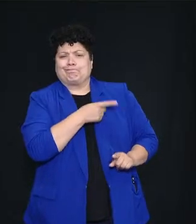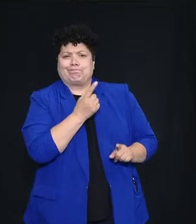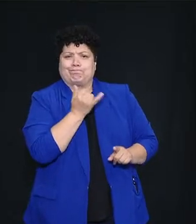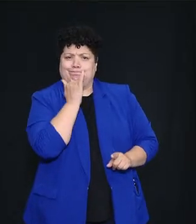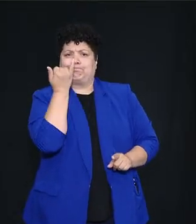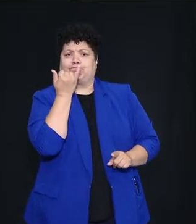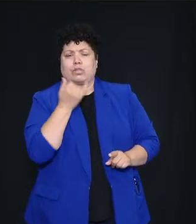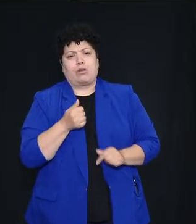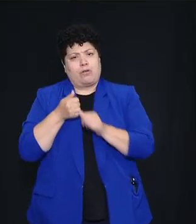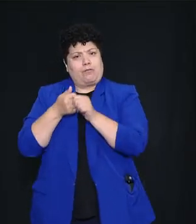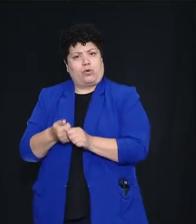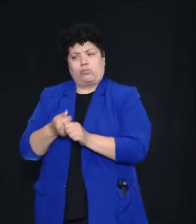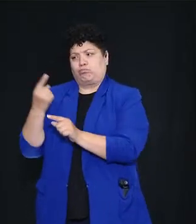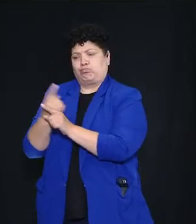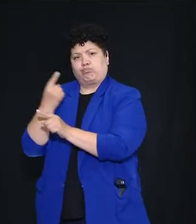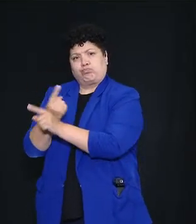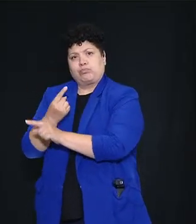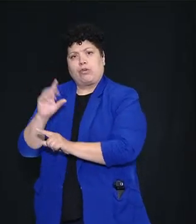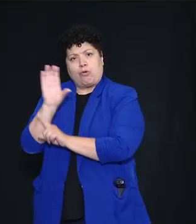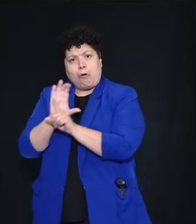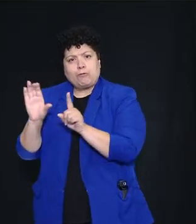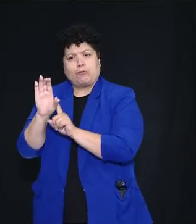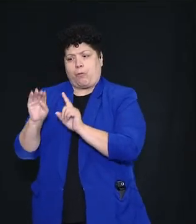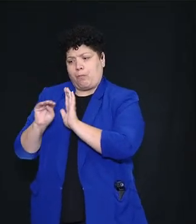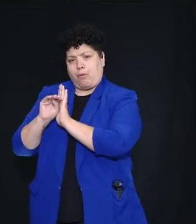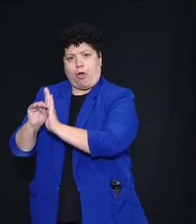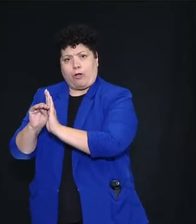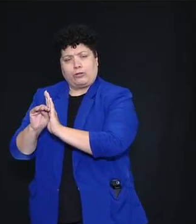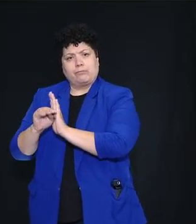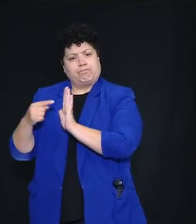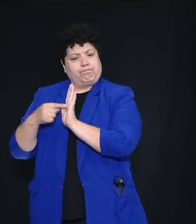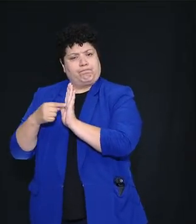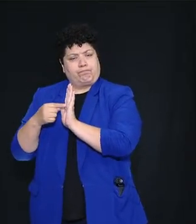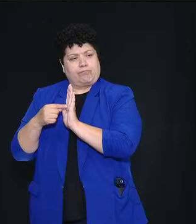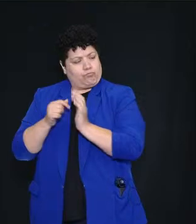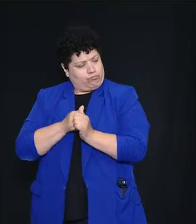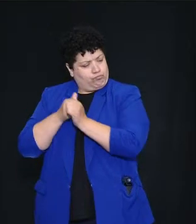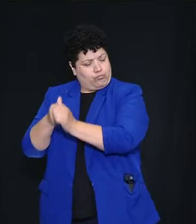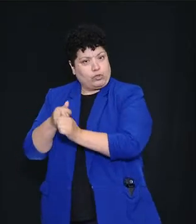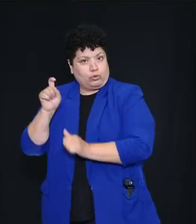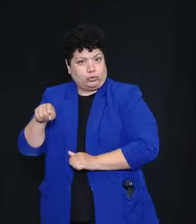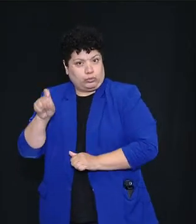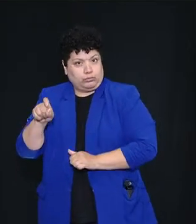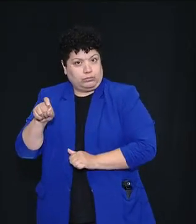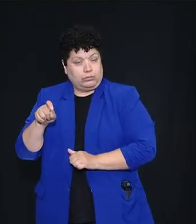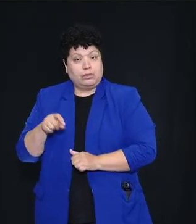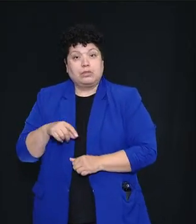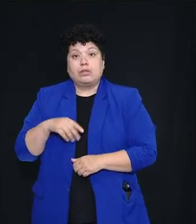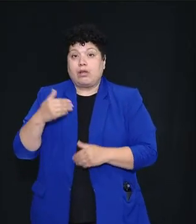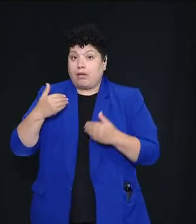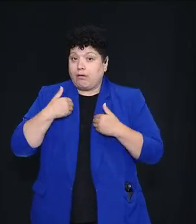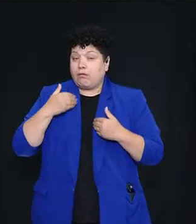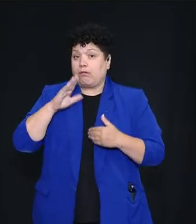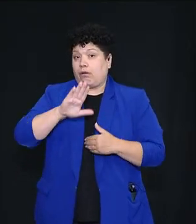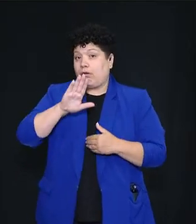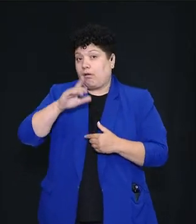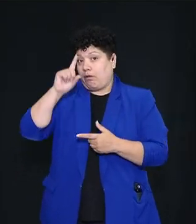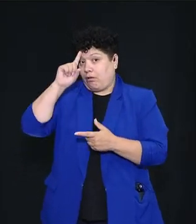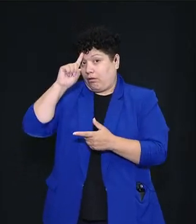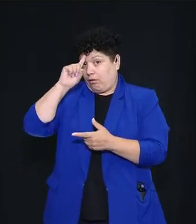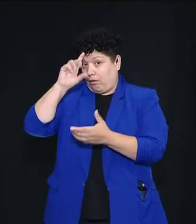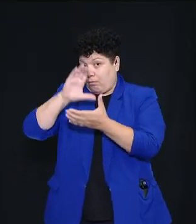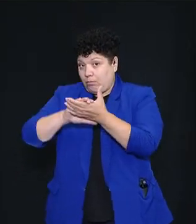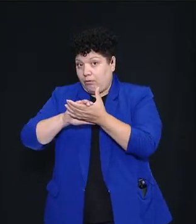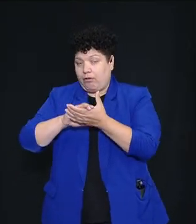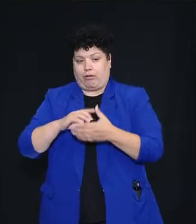models. Yet today, too, there are a number of forms of ideological colonization that clash with the